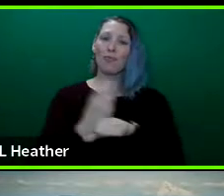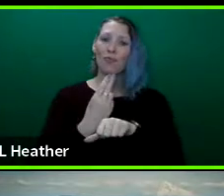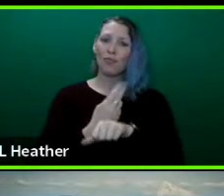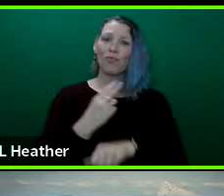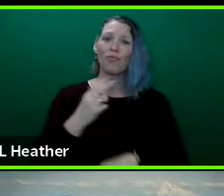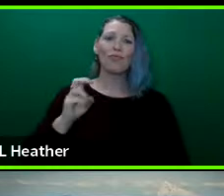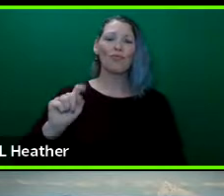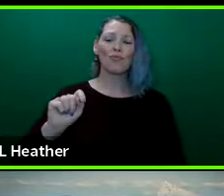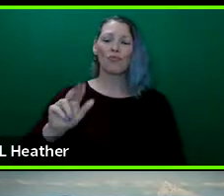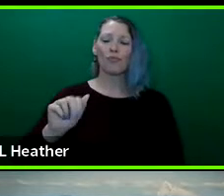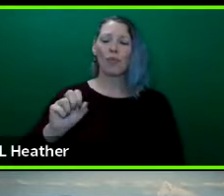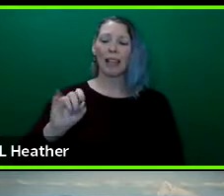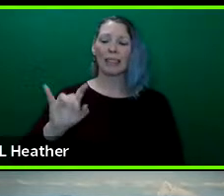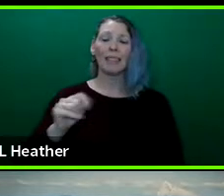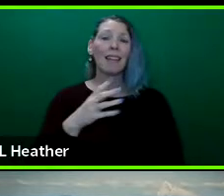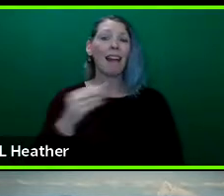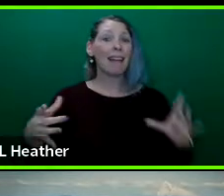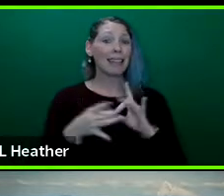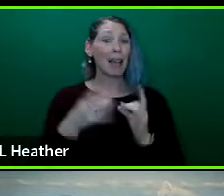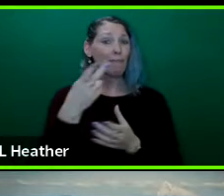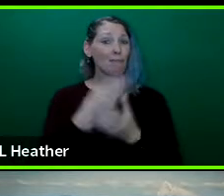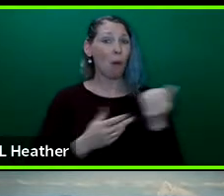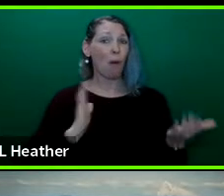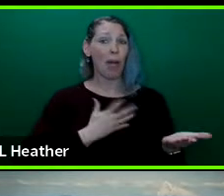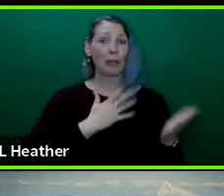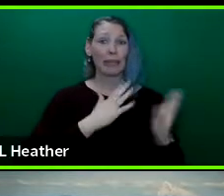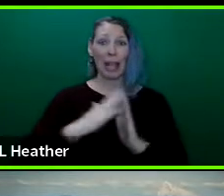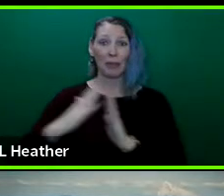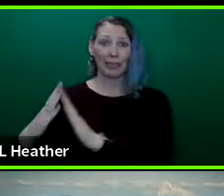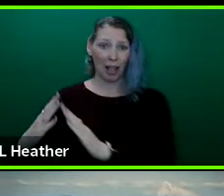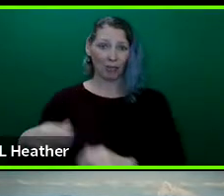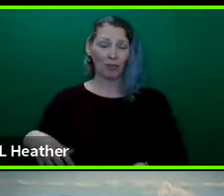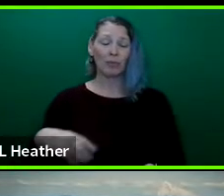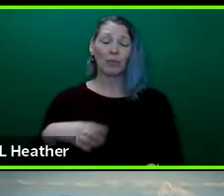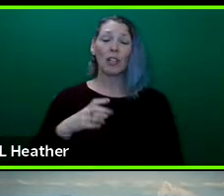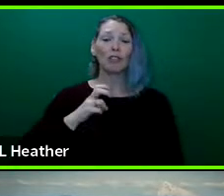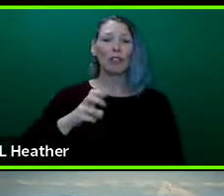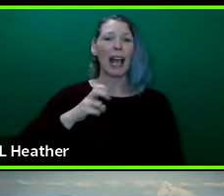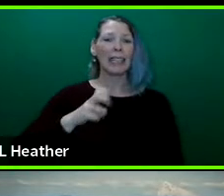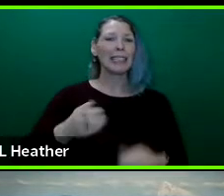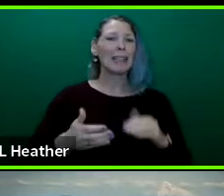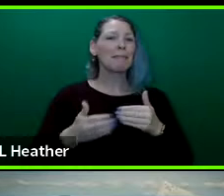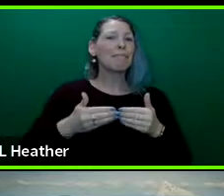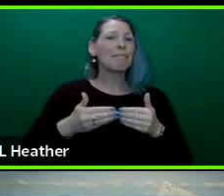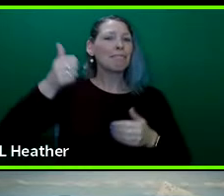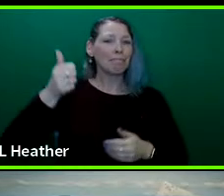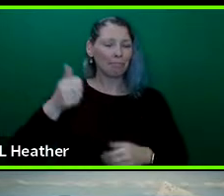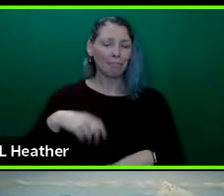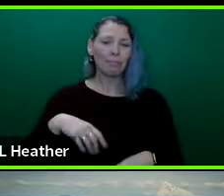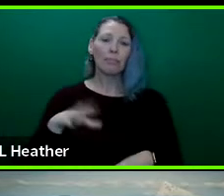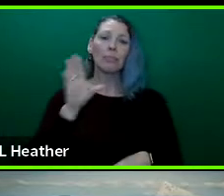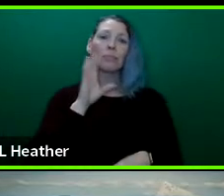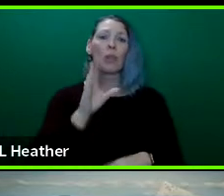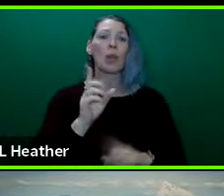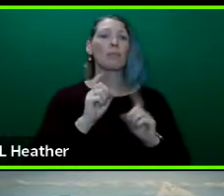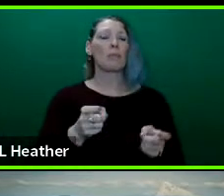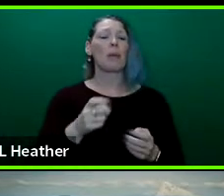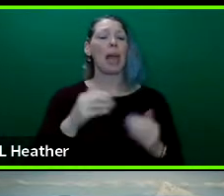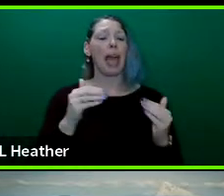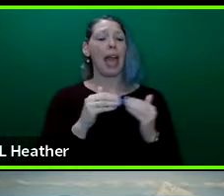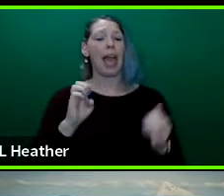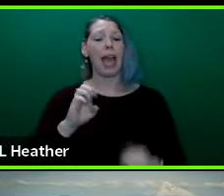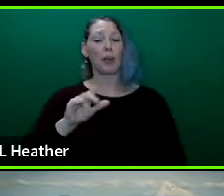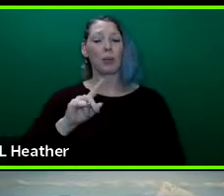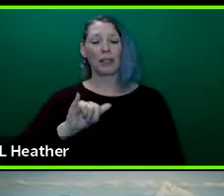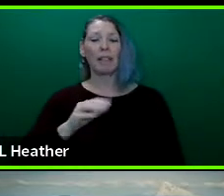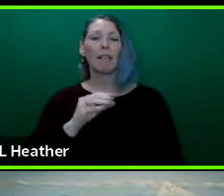and connecting our two downtowns, integrating our two systems and making transit more convenient. It contributes to the equity and climate goals